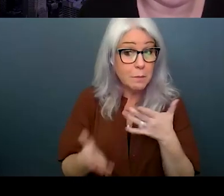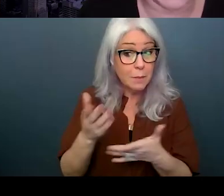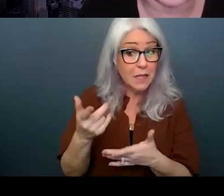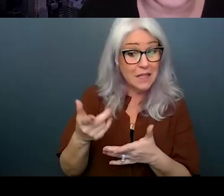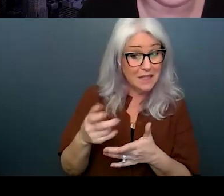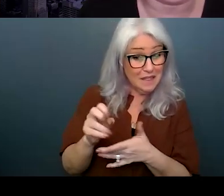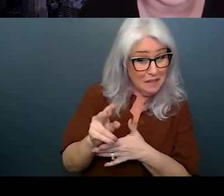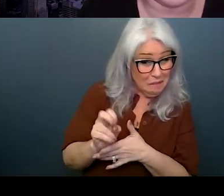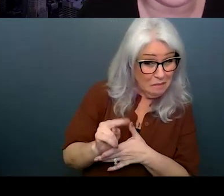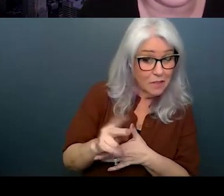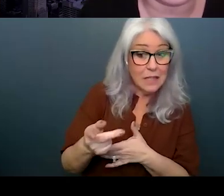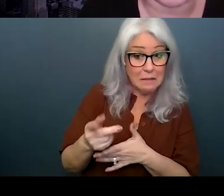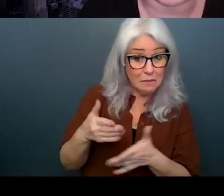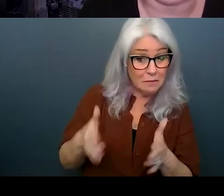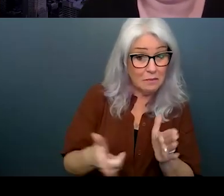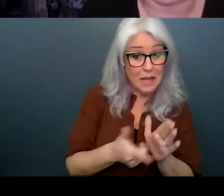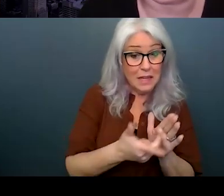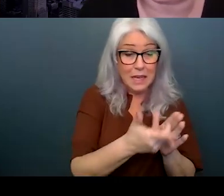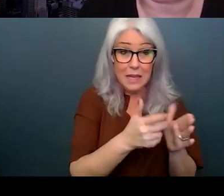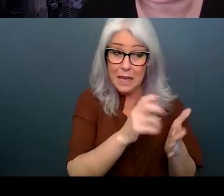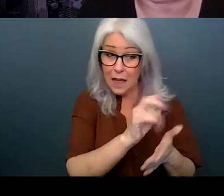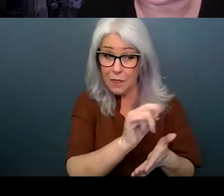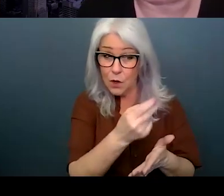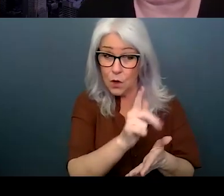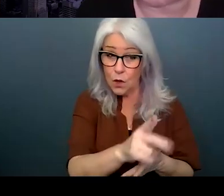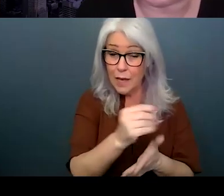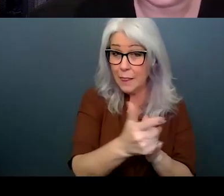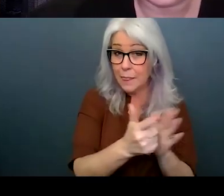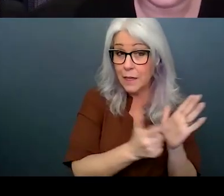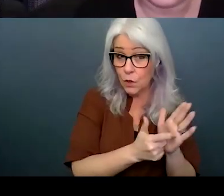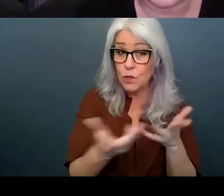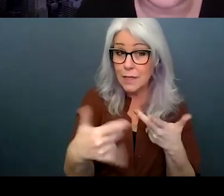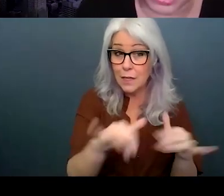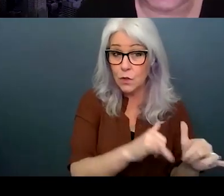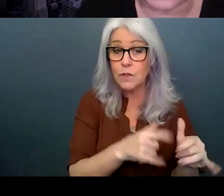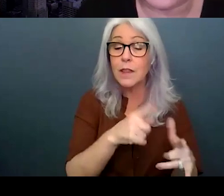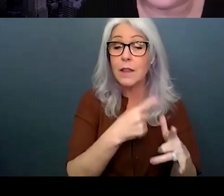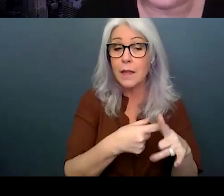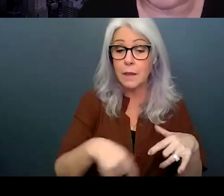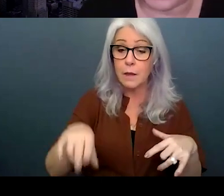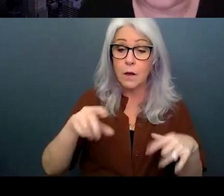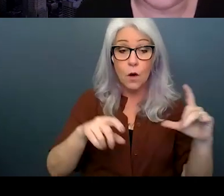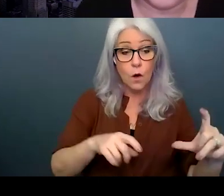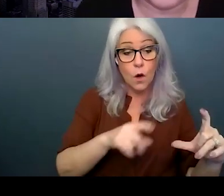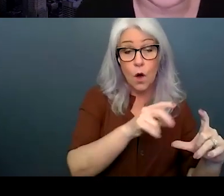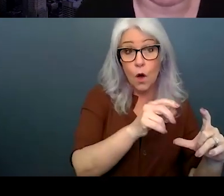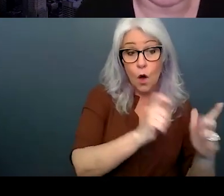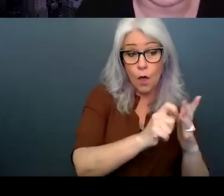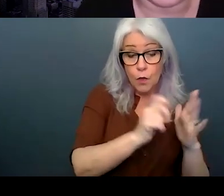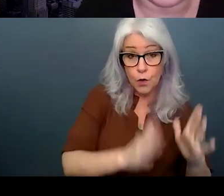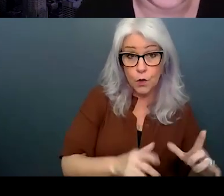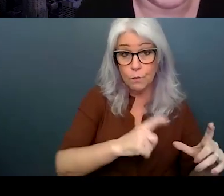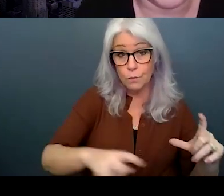violate legal and ethical standards. And then in parentheses, it says the names of the authors, a comma, and the year,